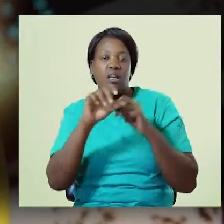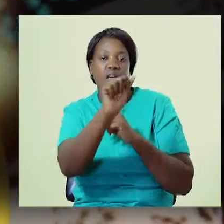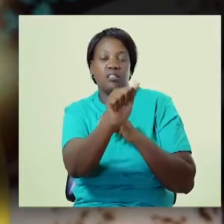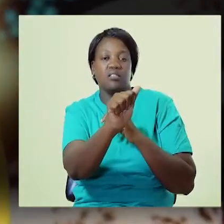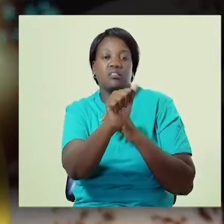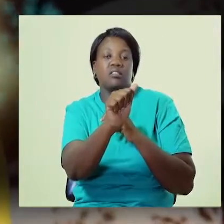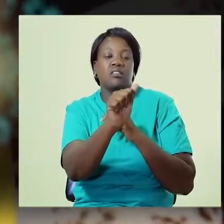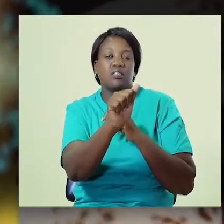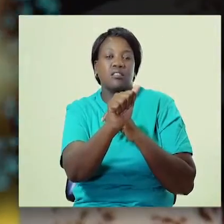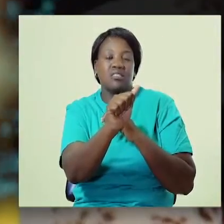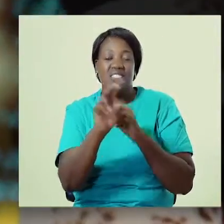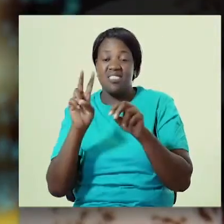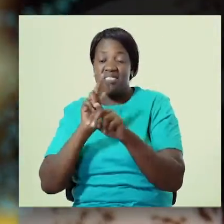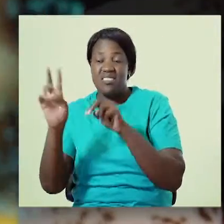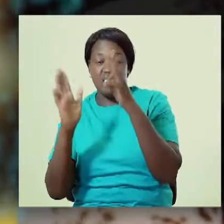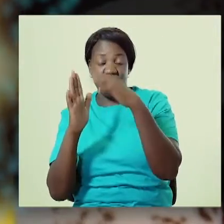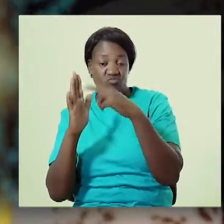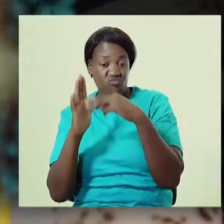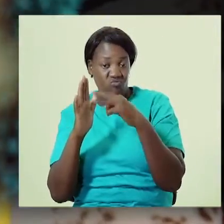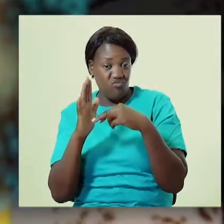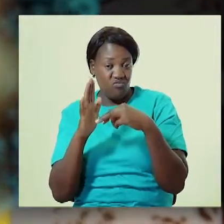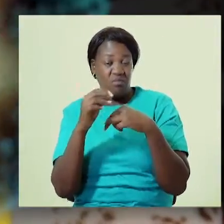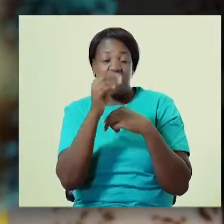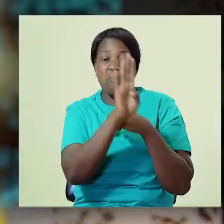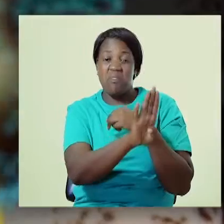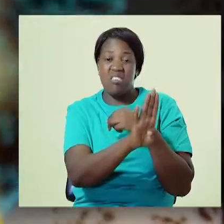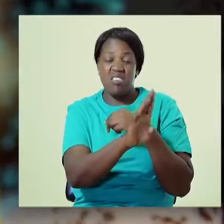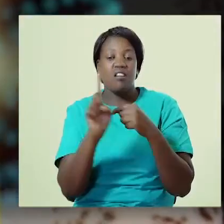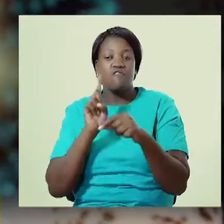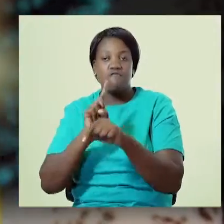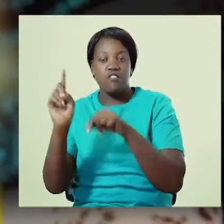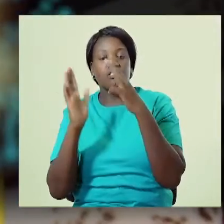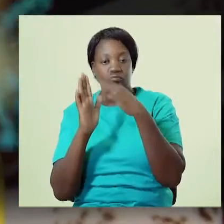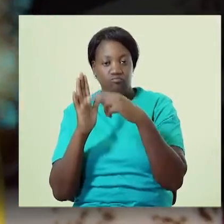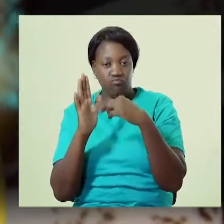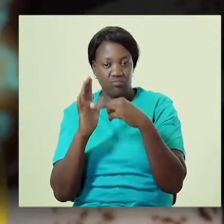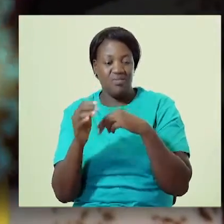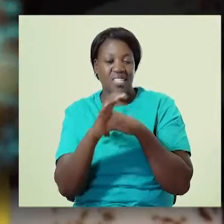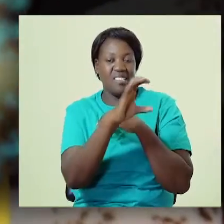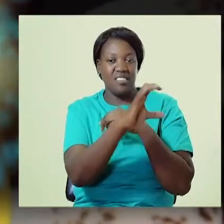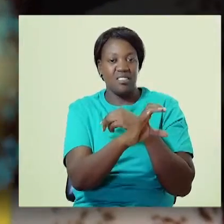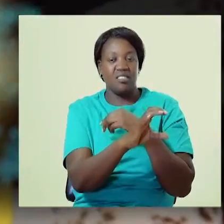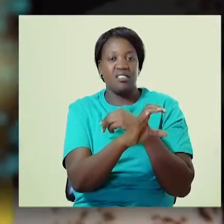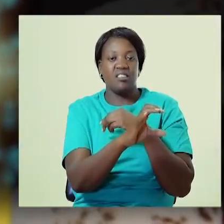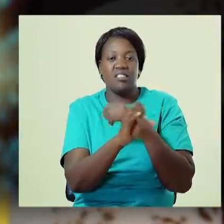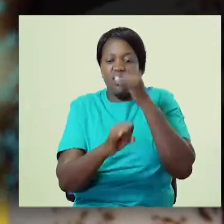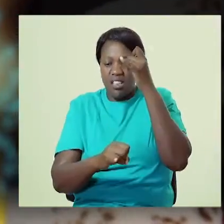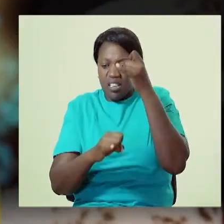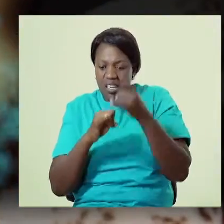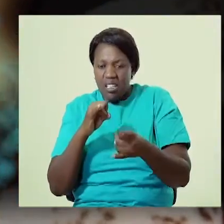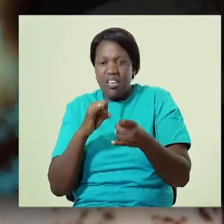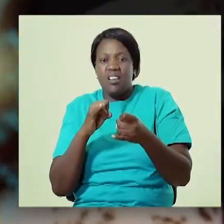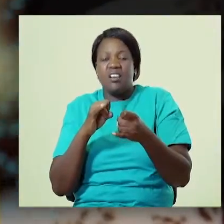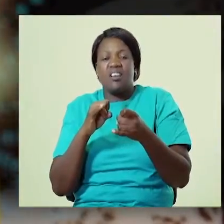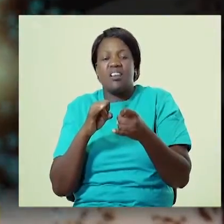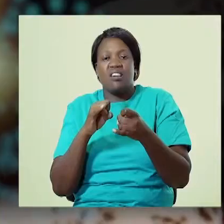A, during the second reading. B, during the first reading. C, at the end of the